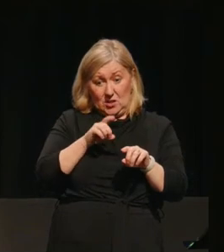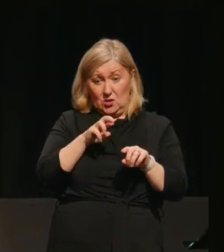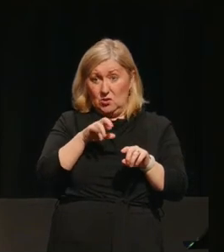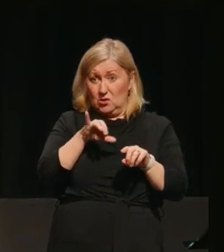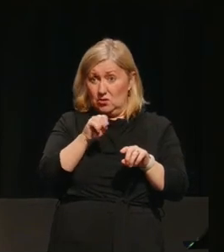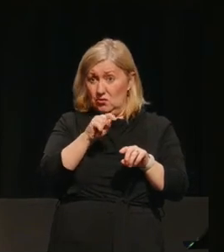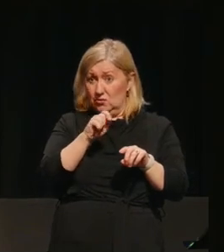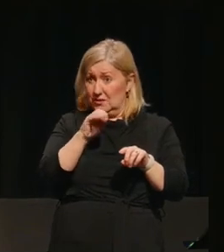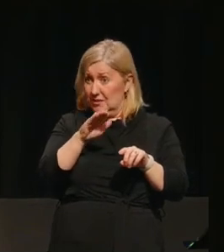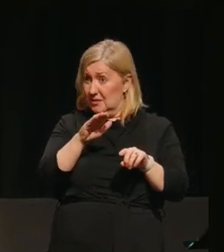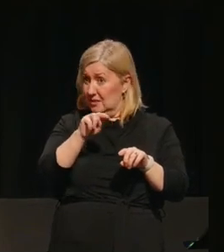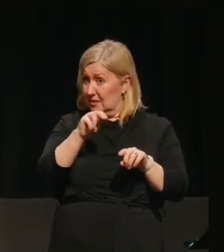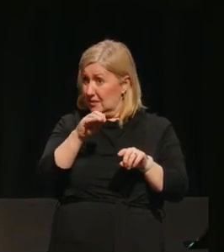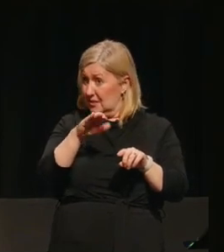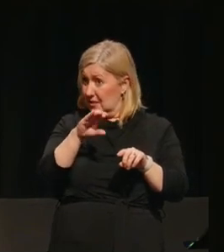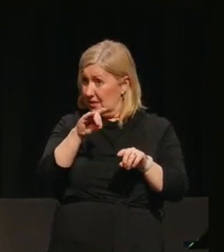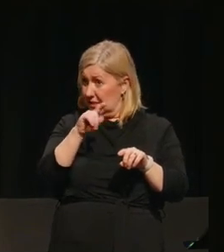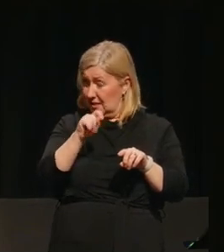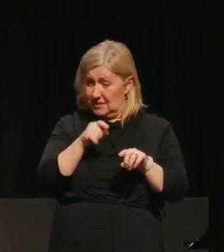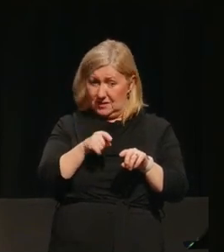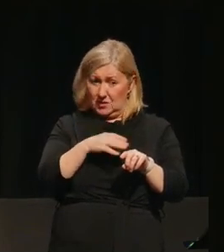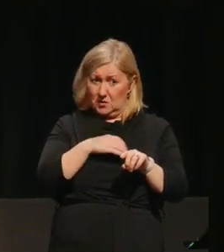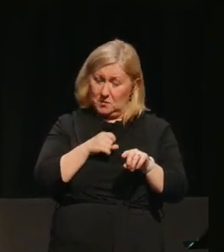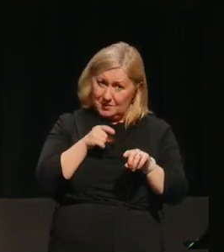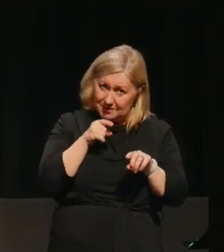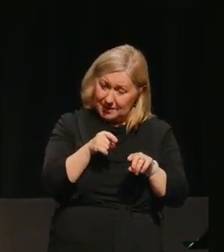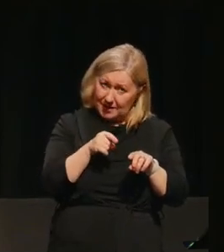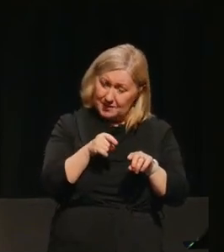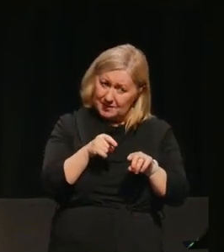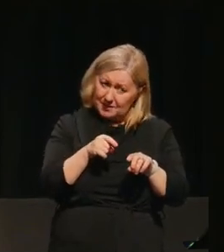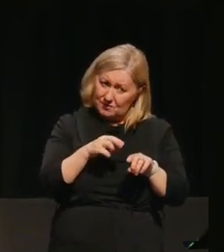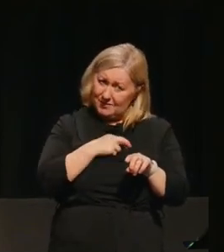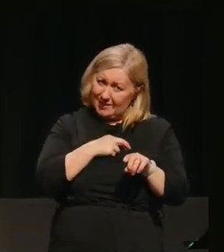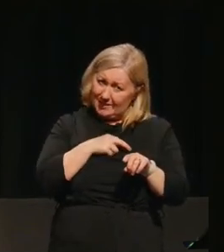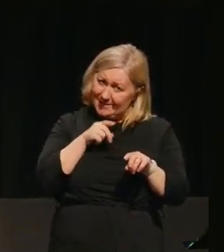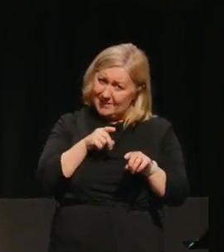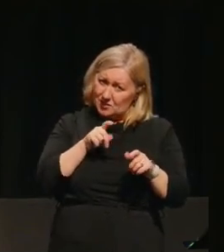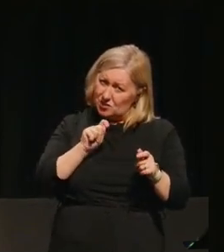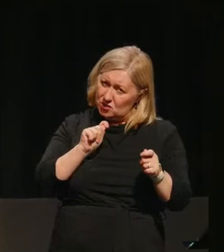persecution that would ultimately culminate in the Holocaust.